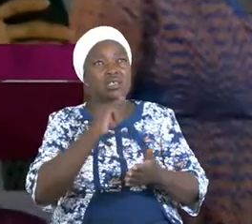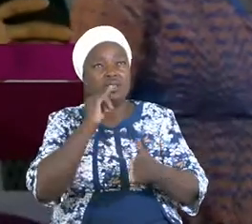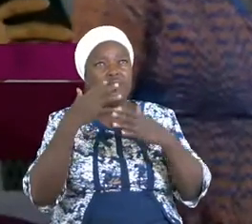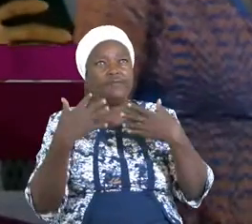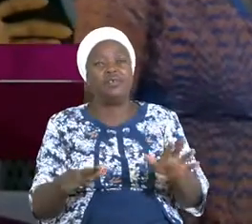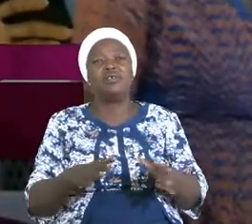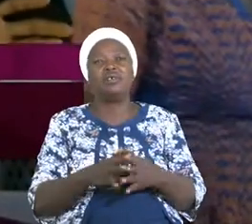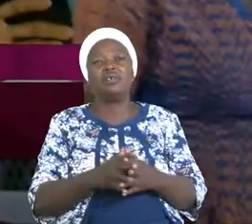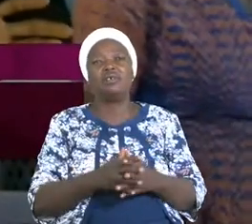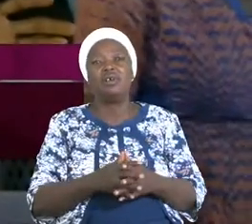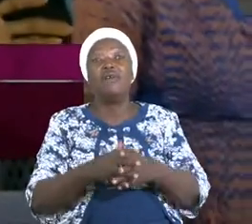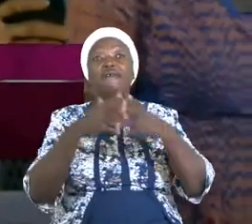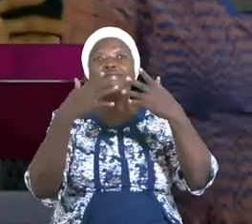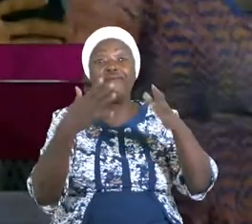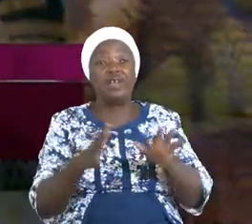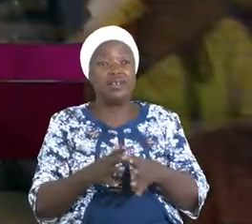Done.